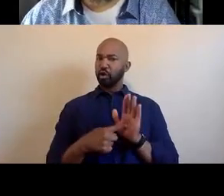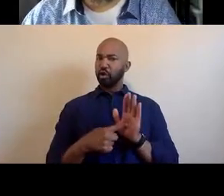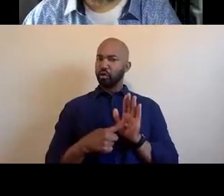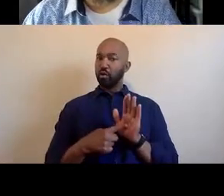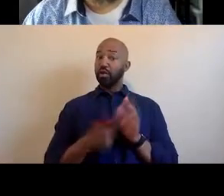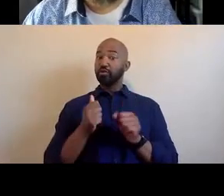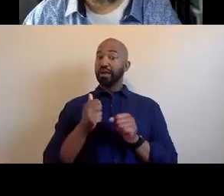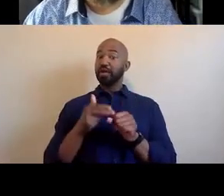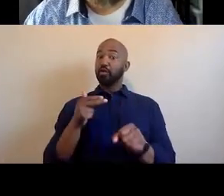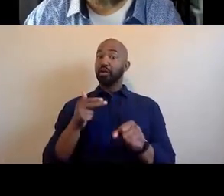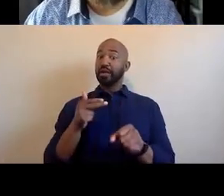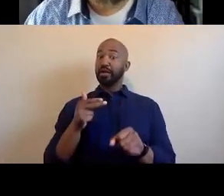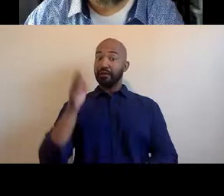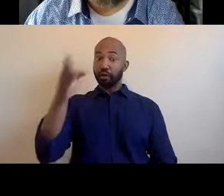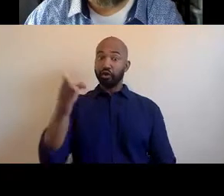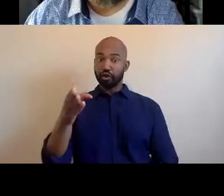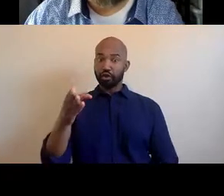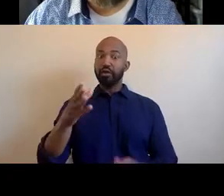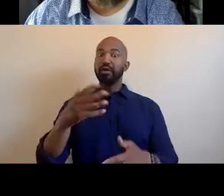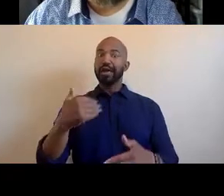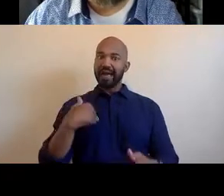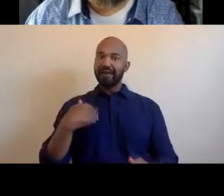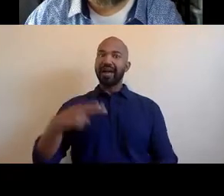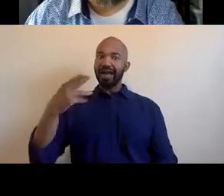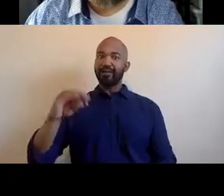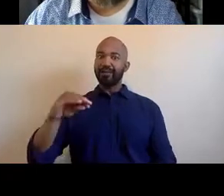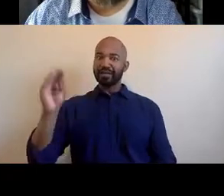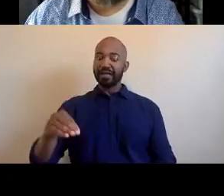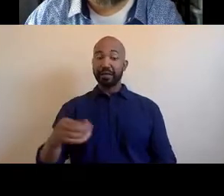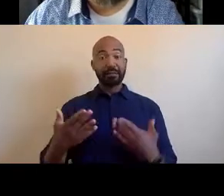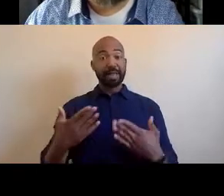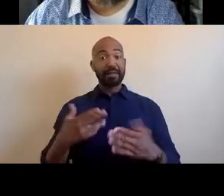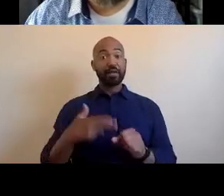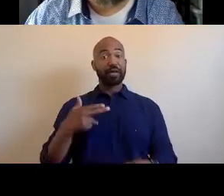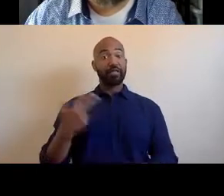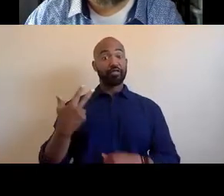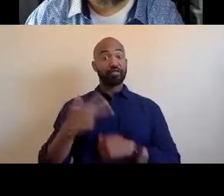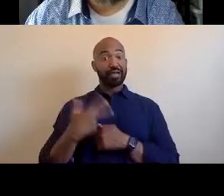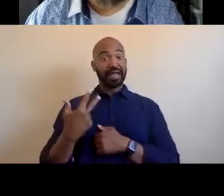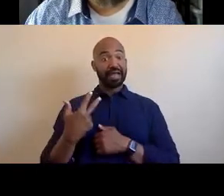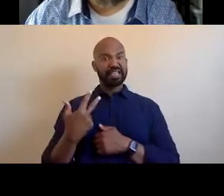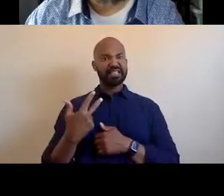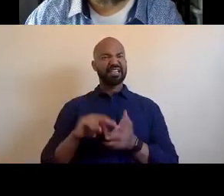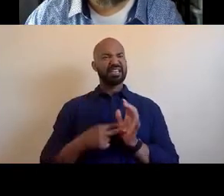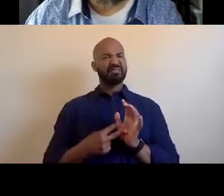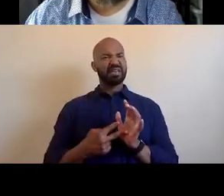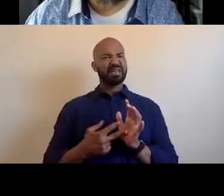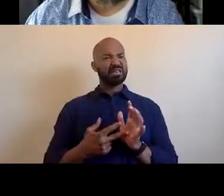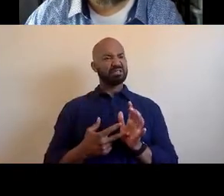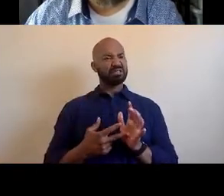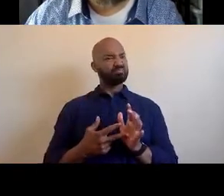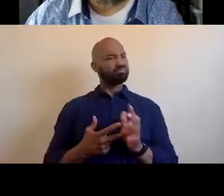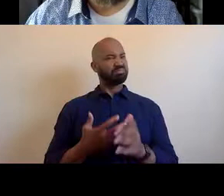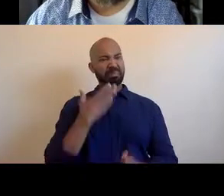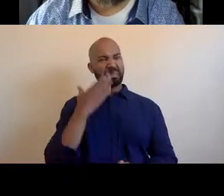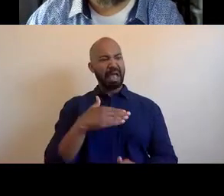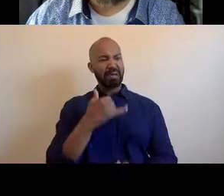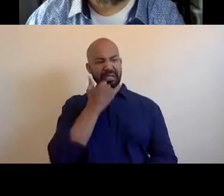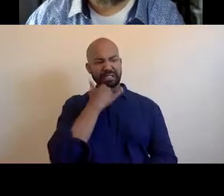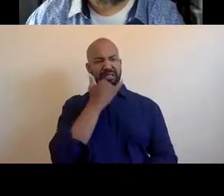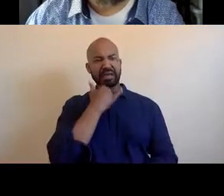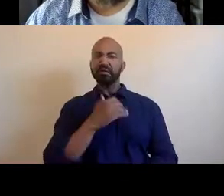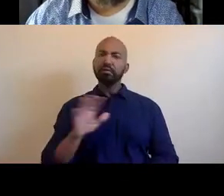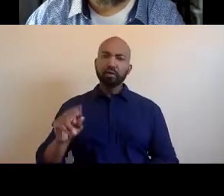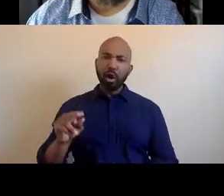have quit for about 3 days. Awesome. That doesn't mean that that was a missed thing or that that was a mistake or anything.